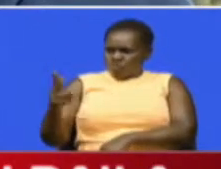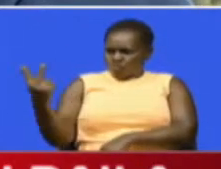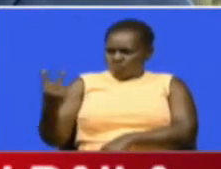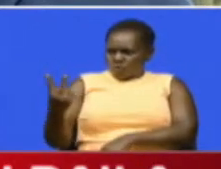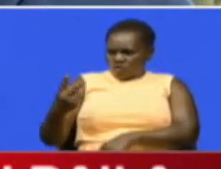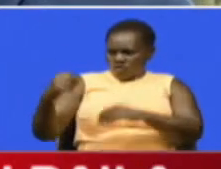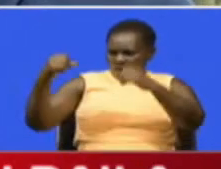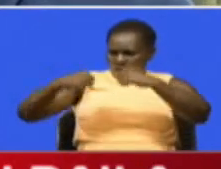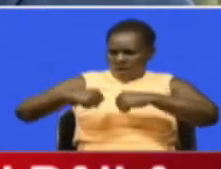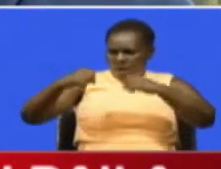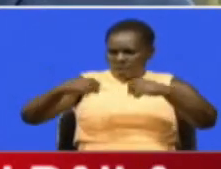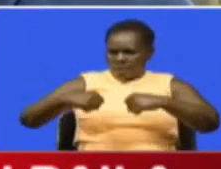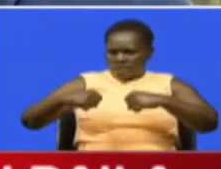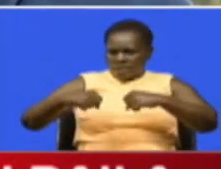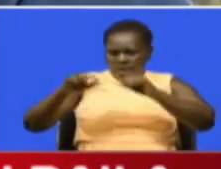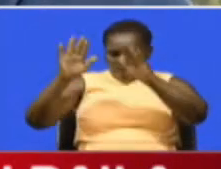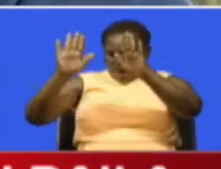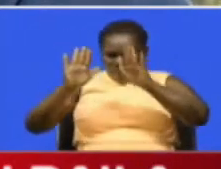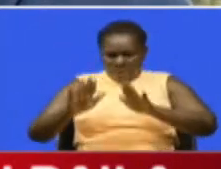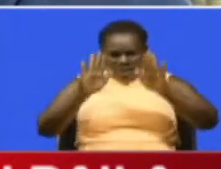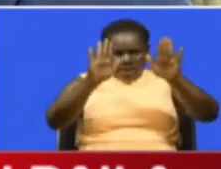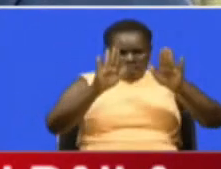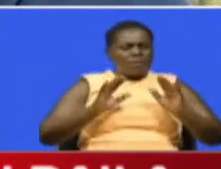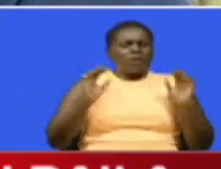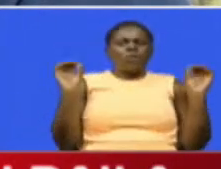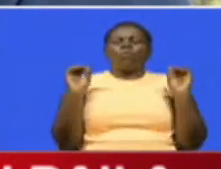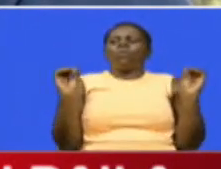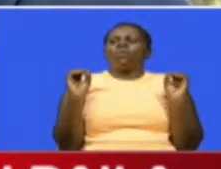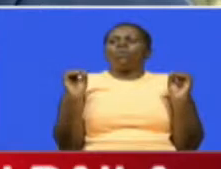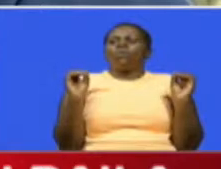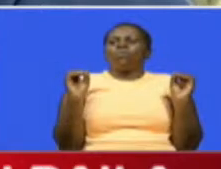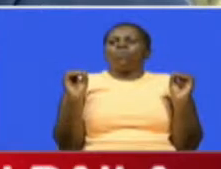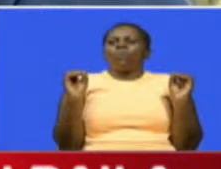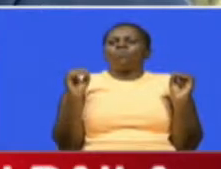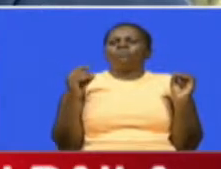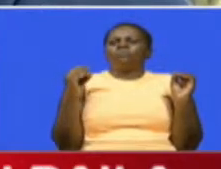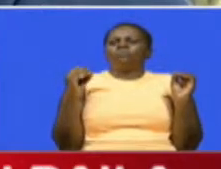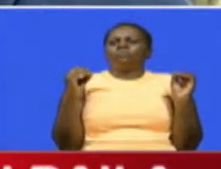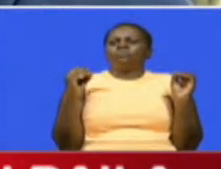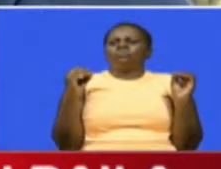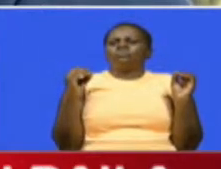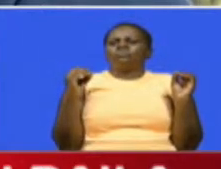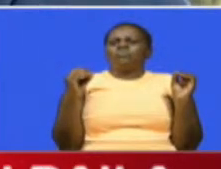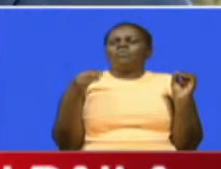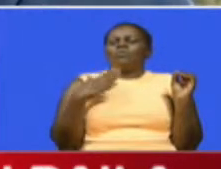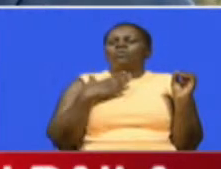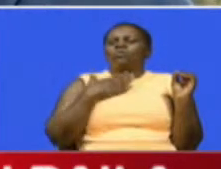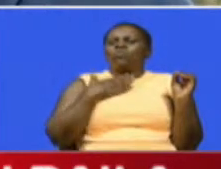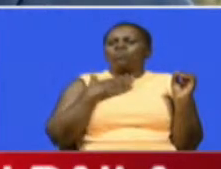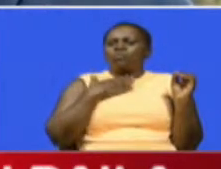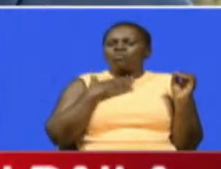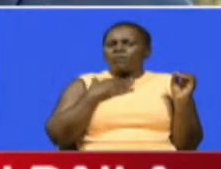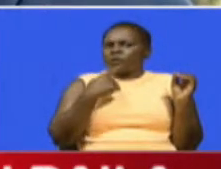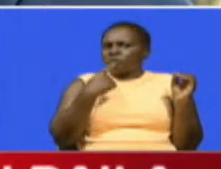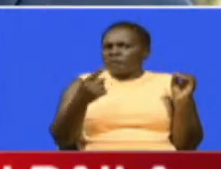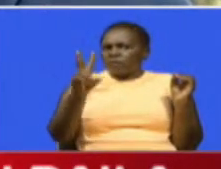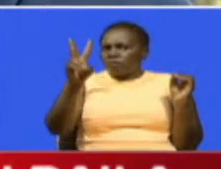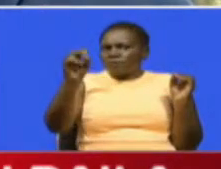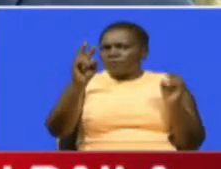we will not engage in the campaigns at all and we don't want to mention